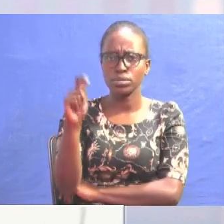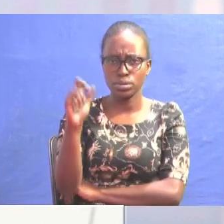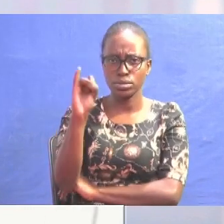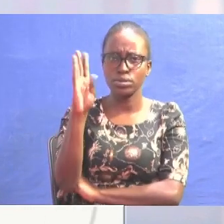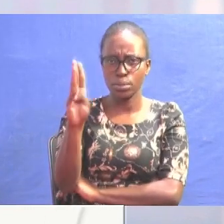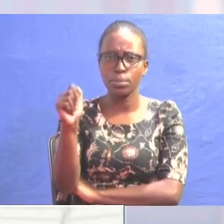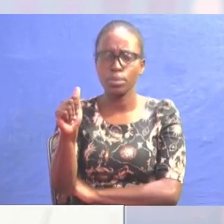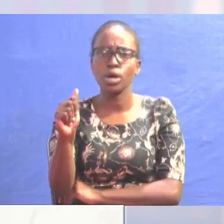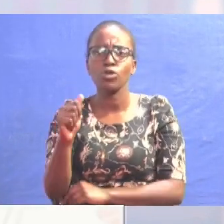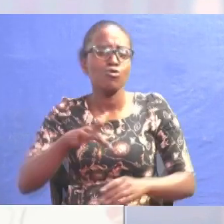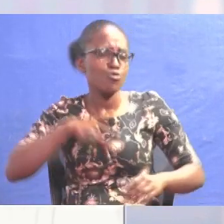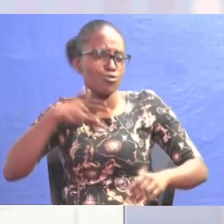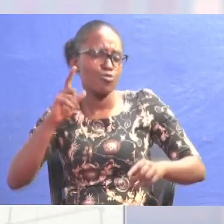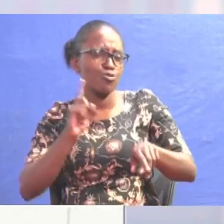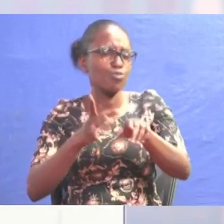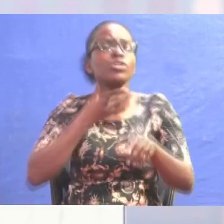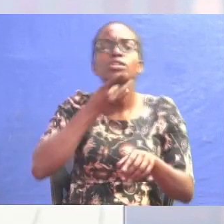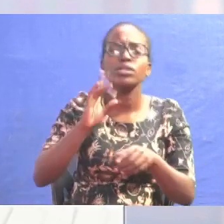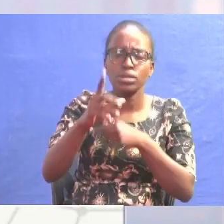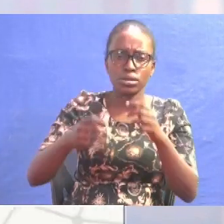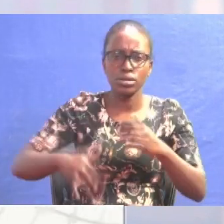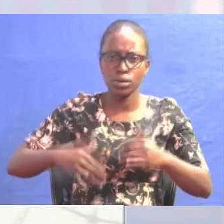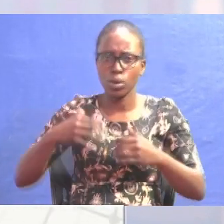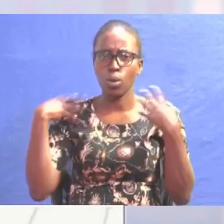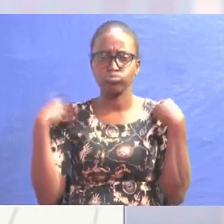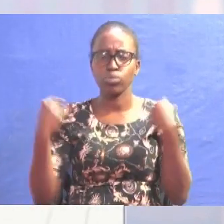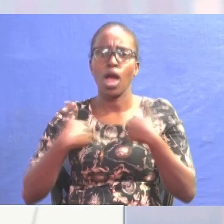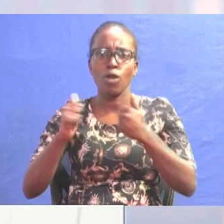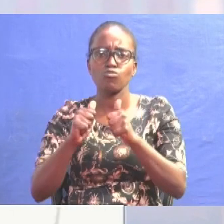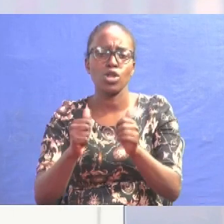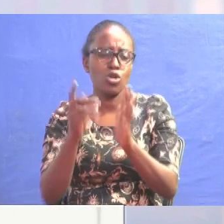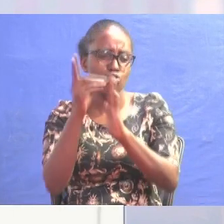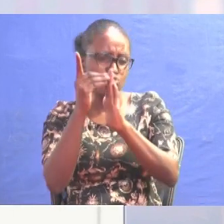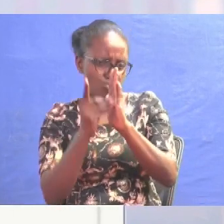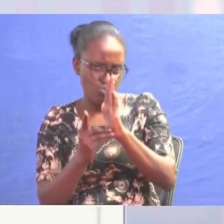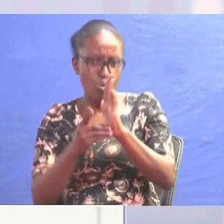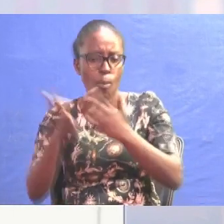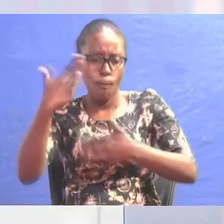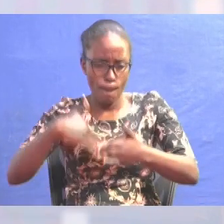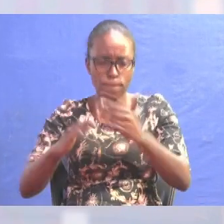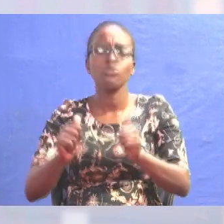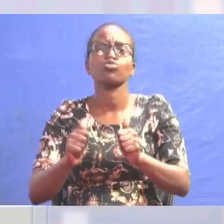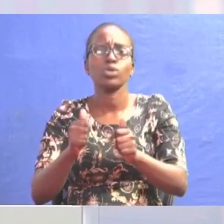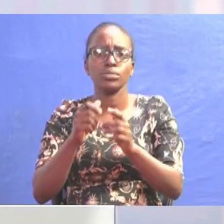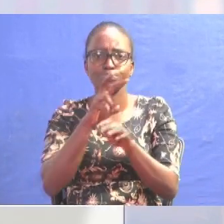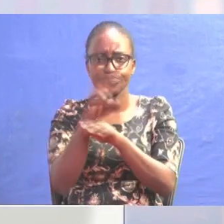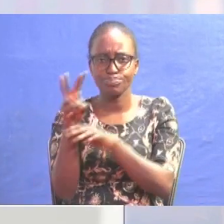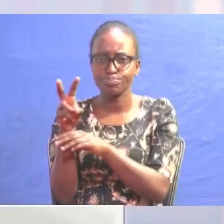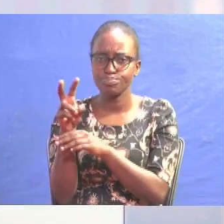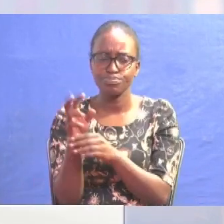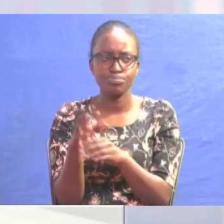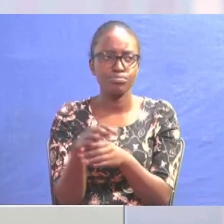like the gains that the country has made is slowly backtracking. What's your take on that,